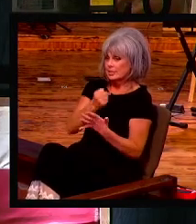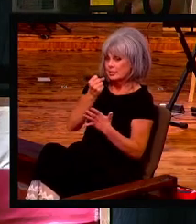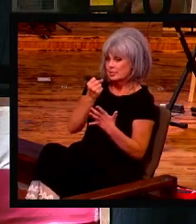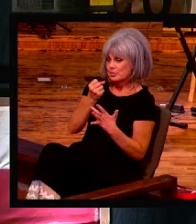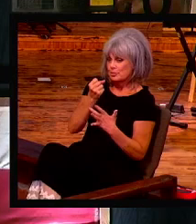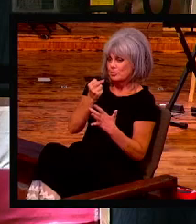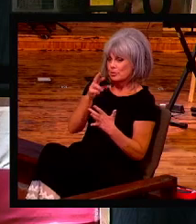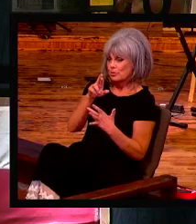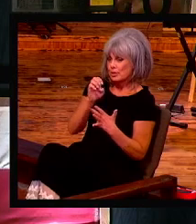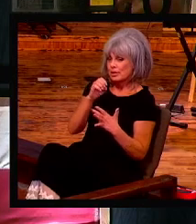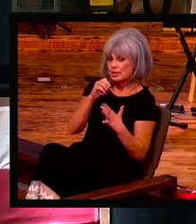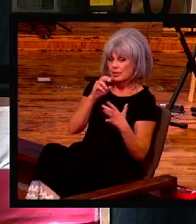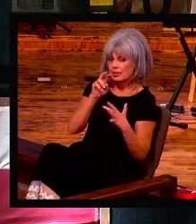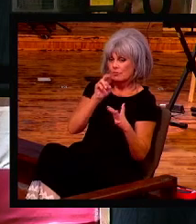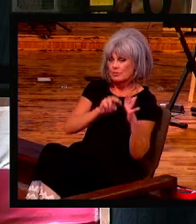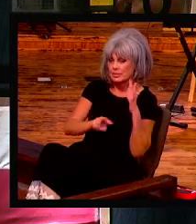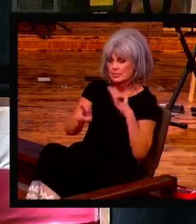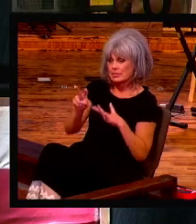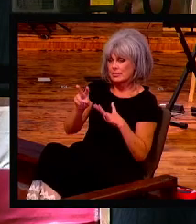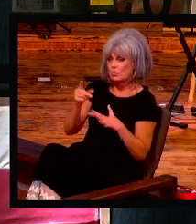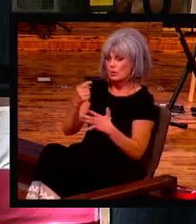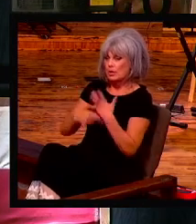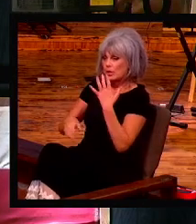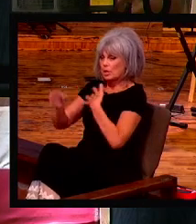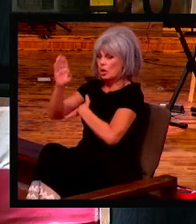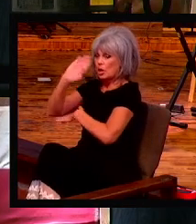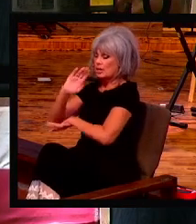thing that God saw since the beginning of time.